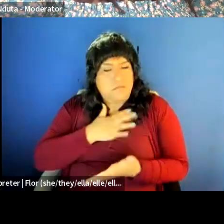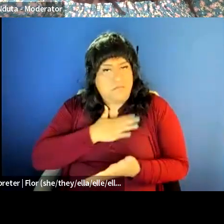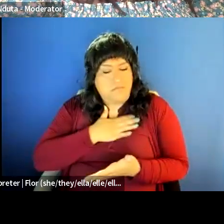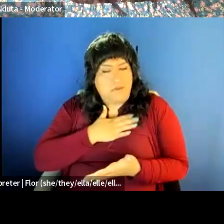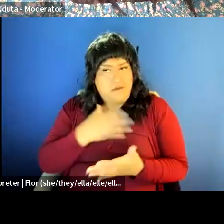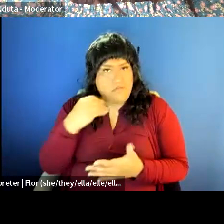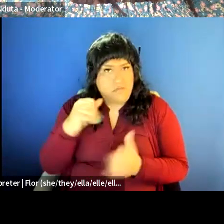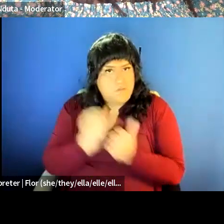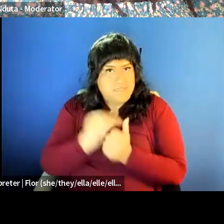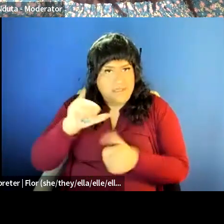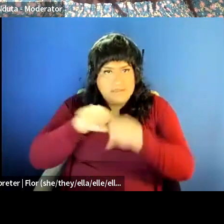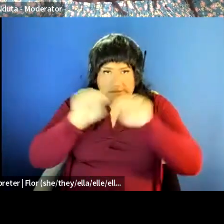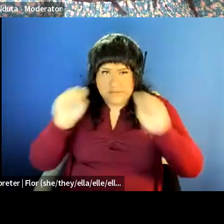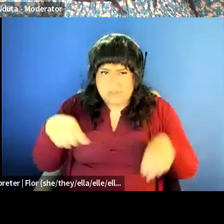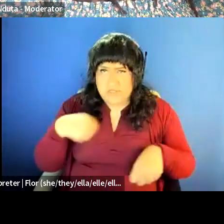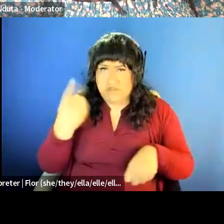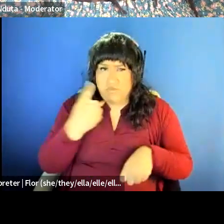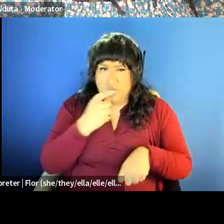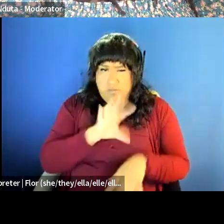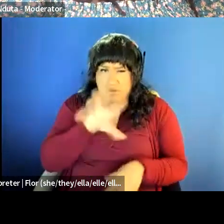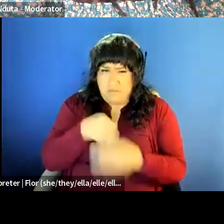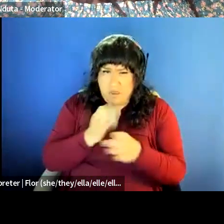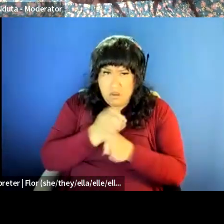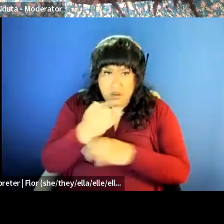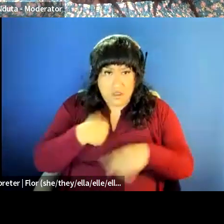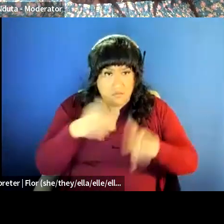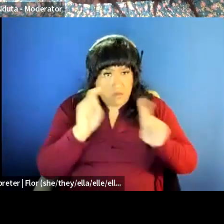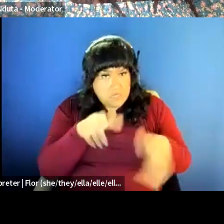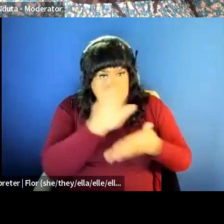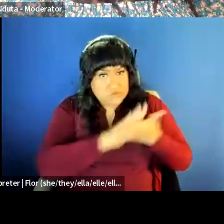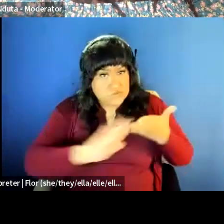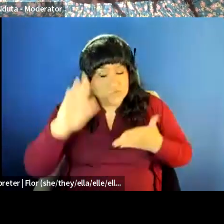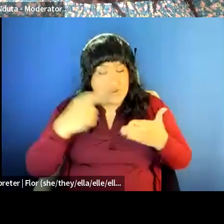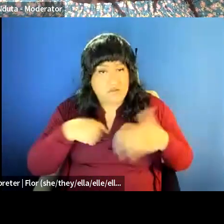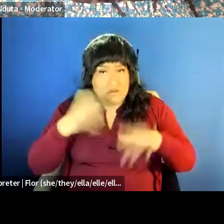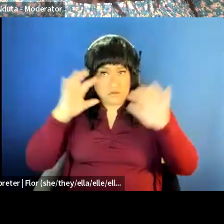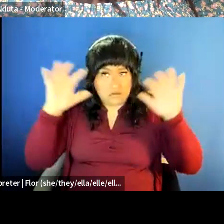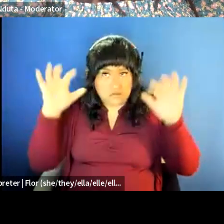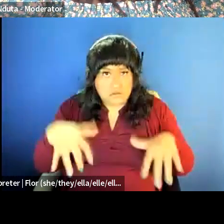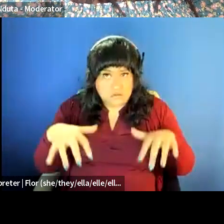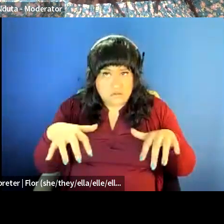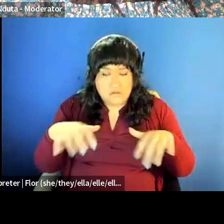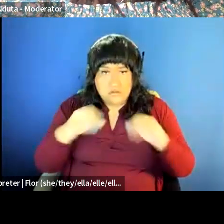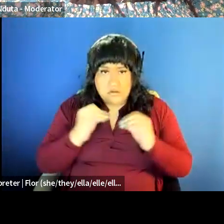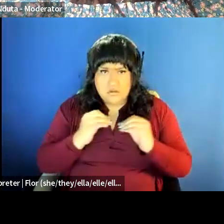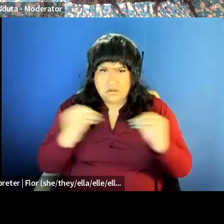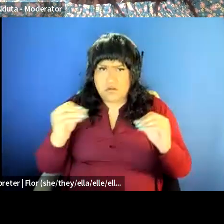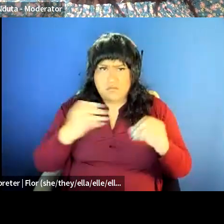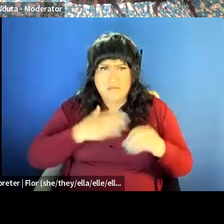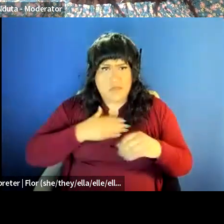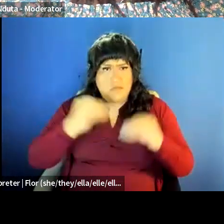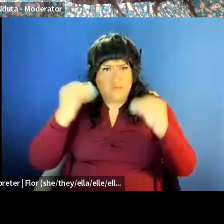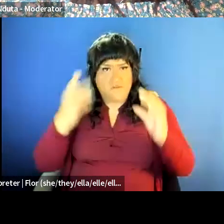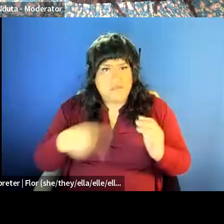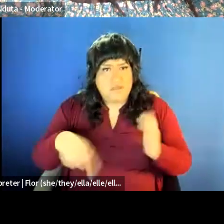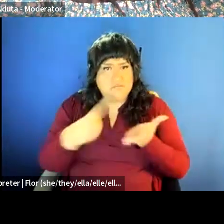had been in the field for a while, I was flabbergasted at the fact that none of my professors had ever